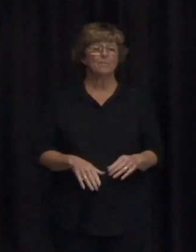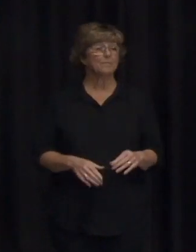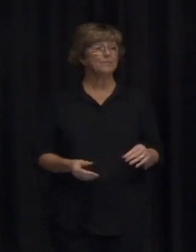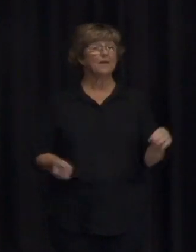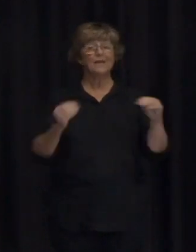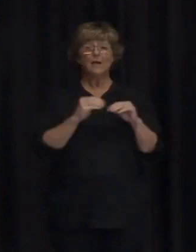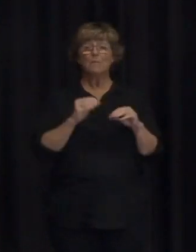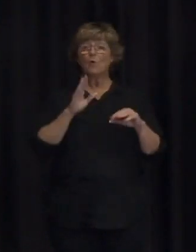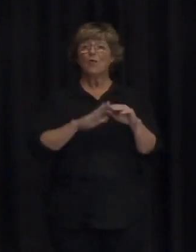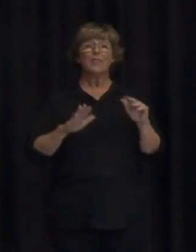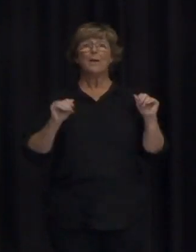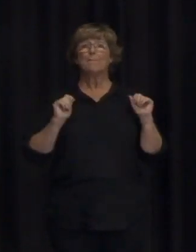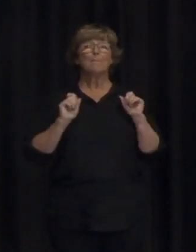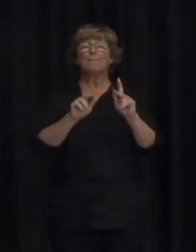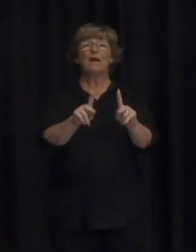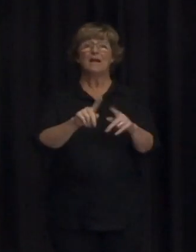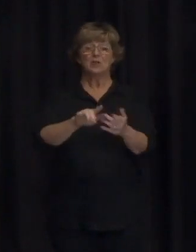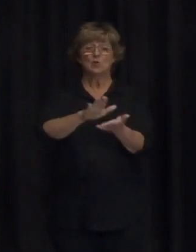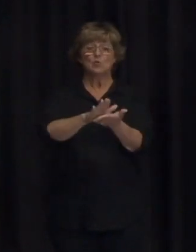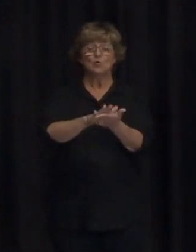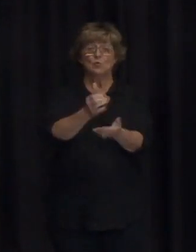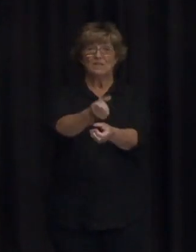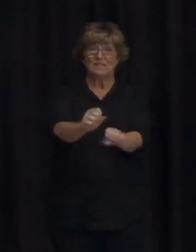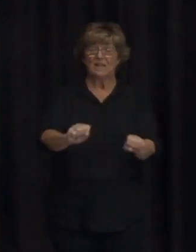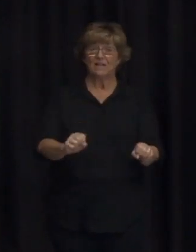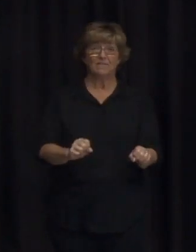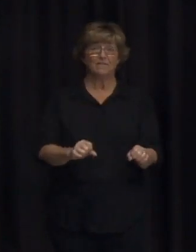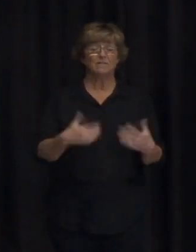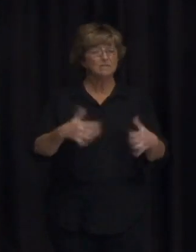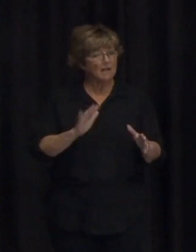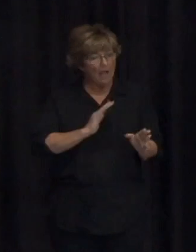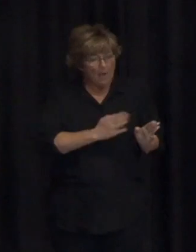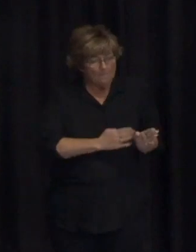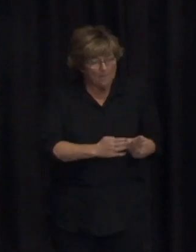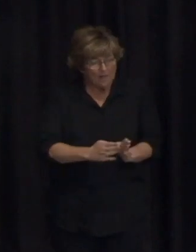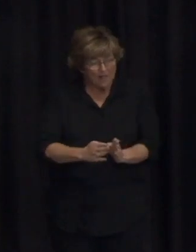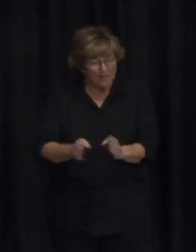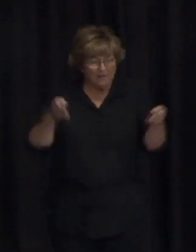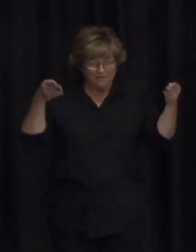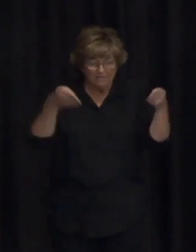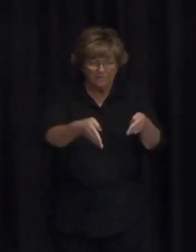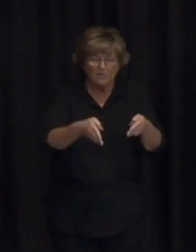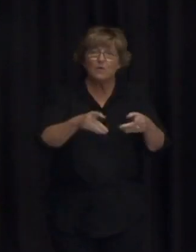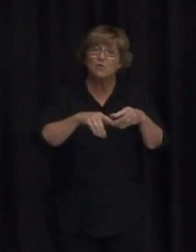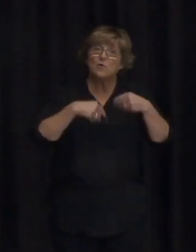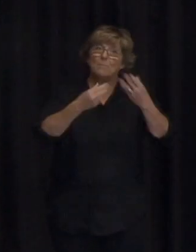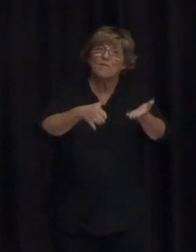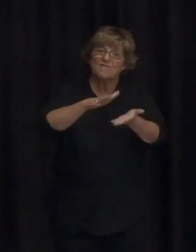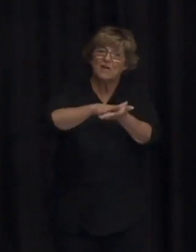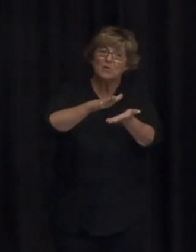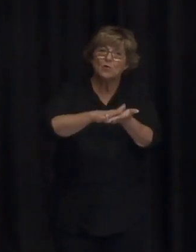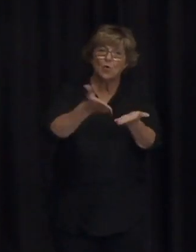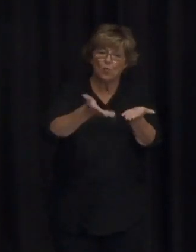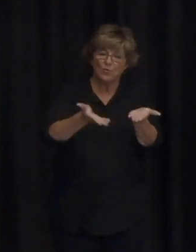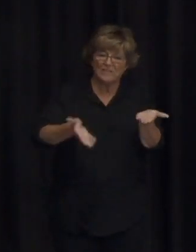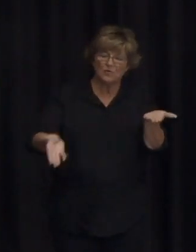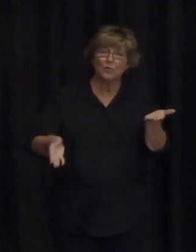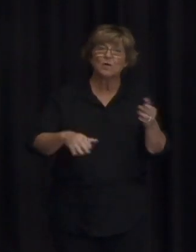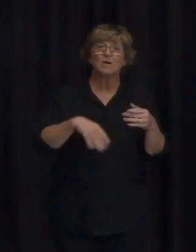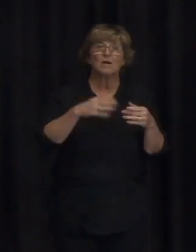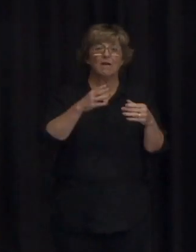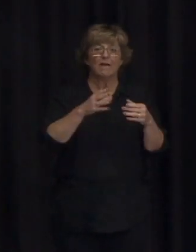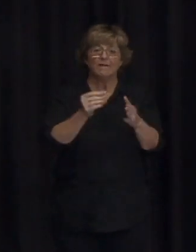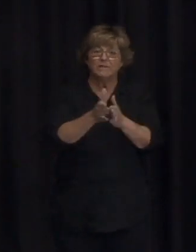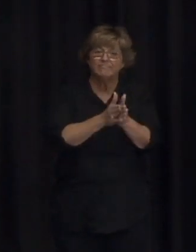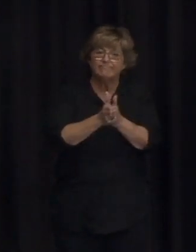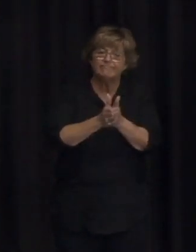just a return to schools that are safe. Our plan is also geared toward providing schools the resources and the